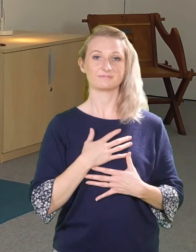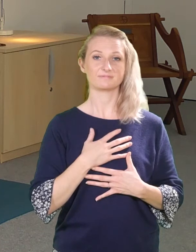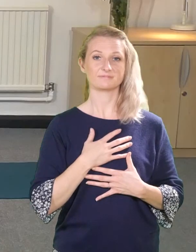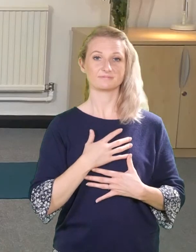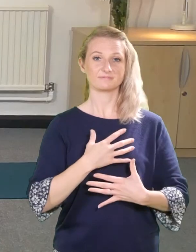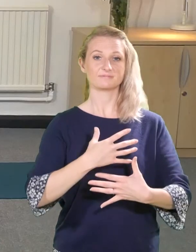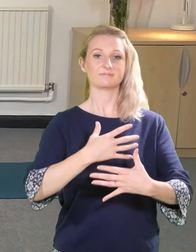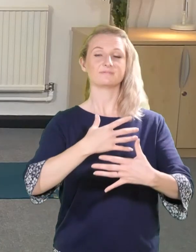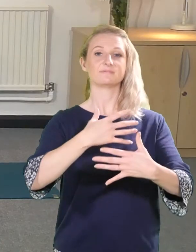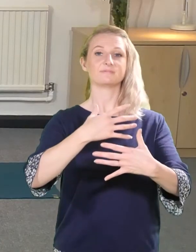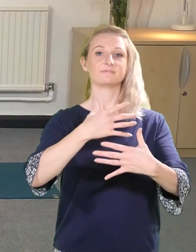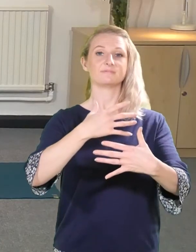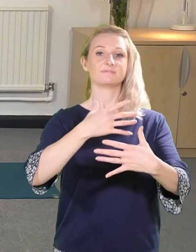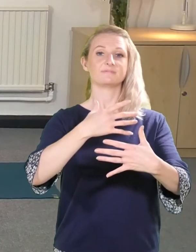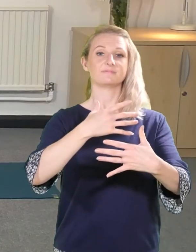Inhale.